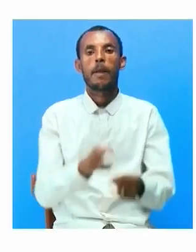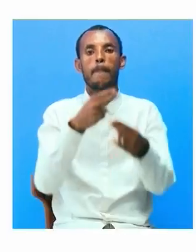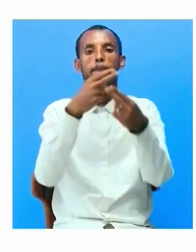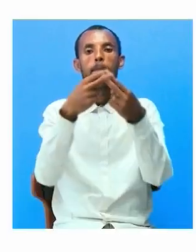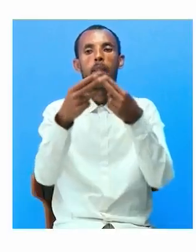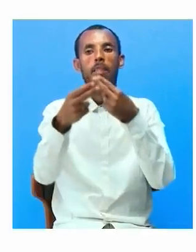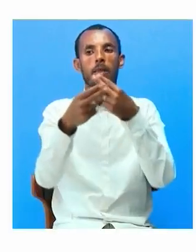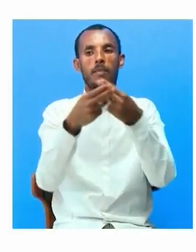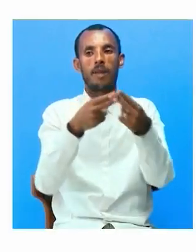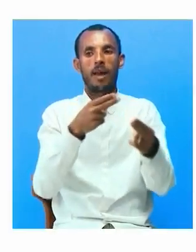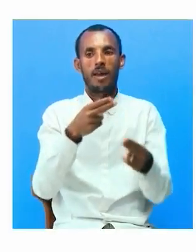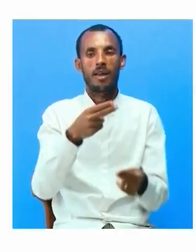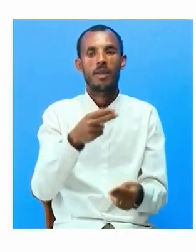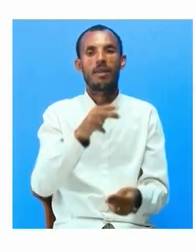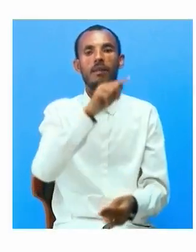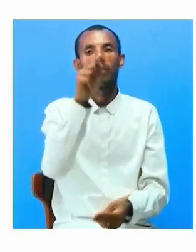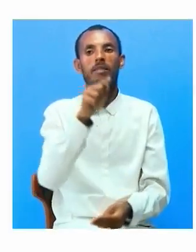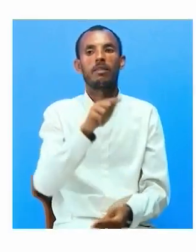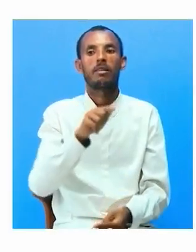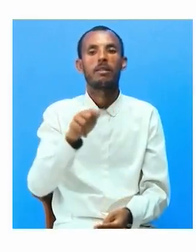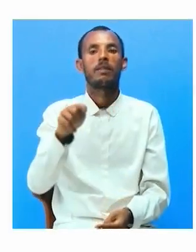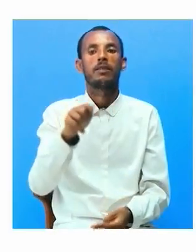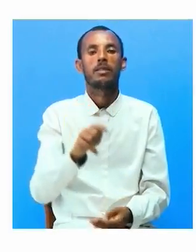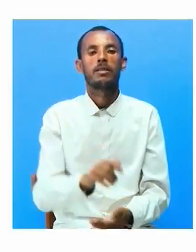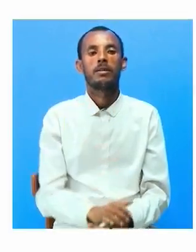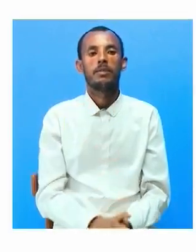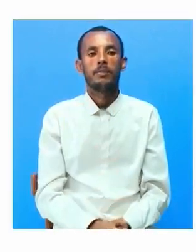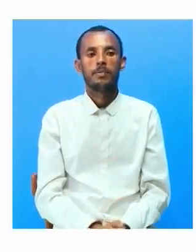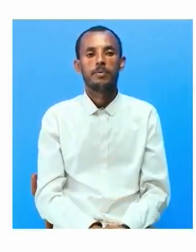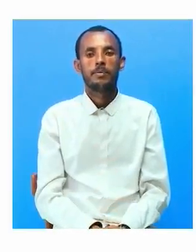Multiply integers.